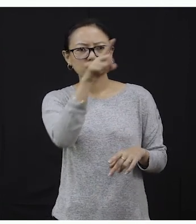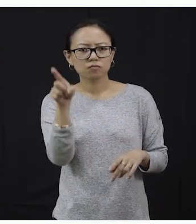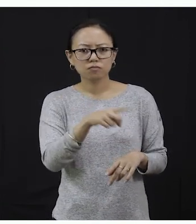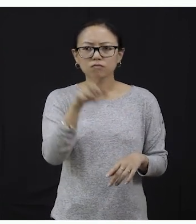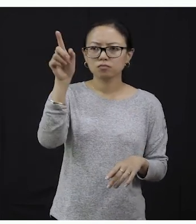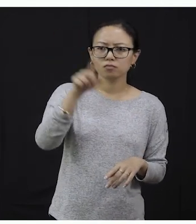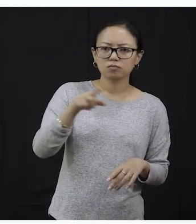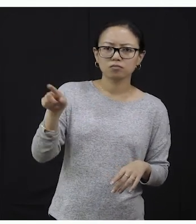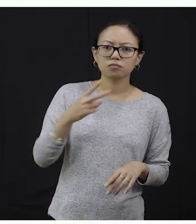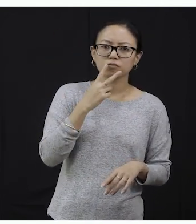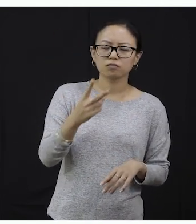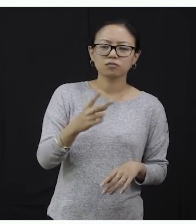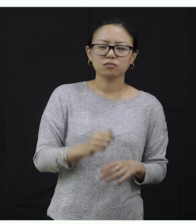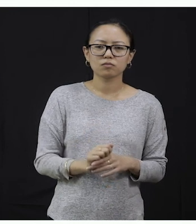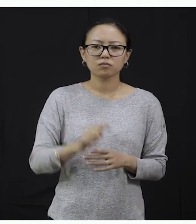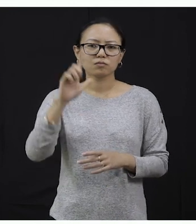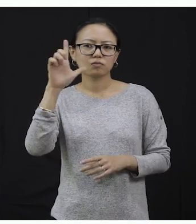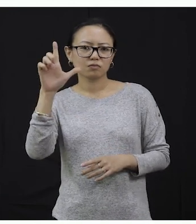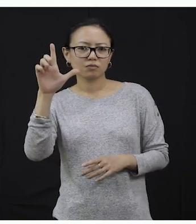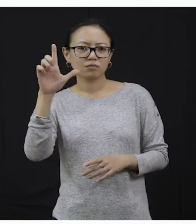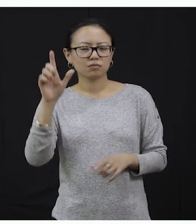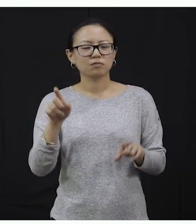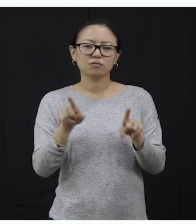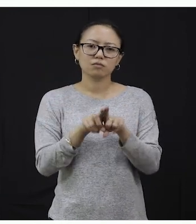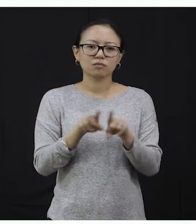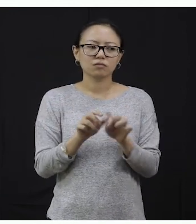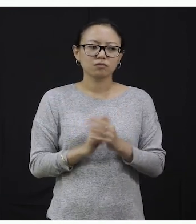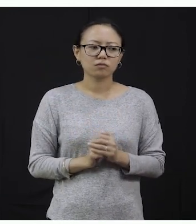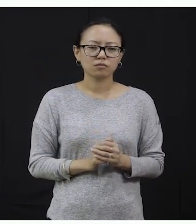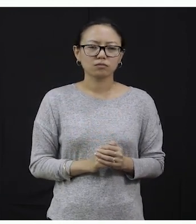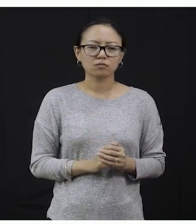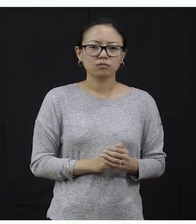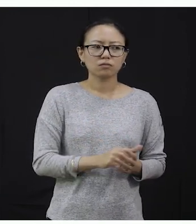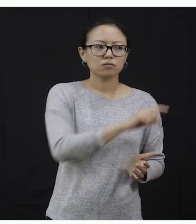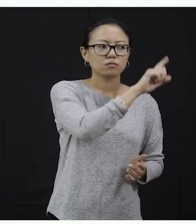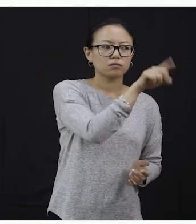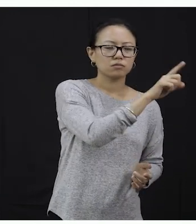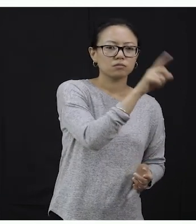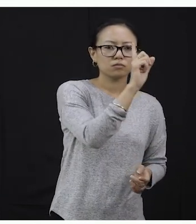this looks like an L. So we read as 216 is less than